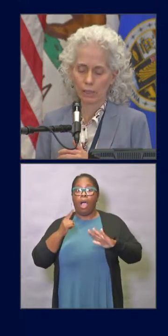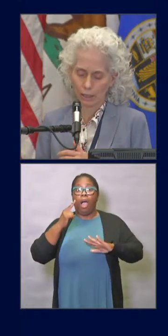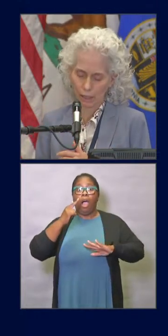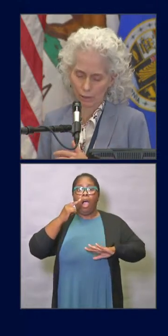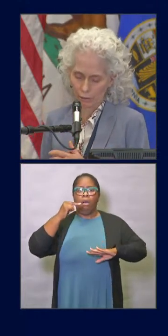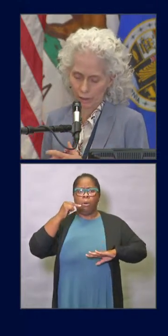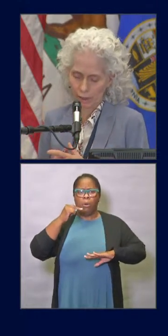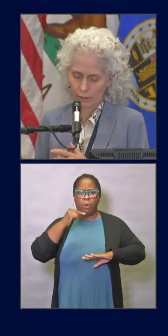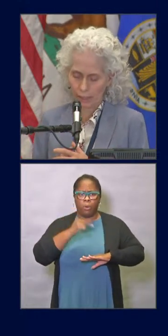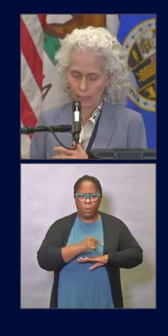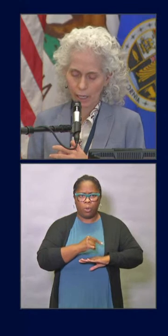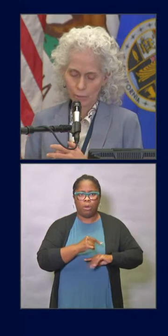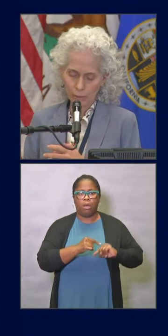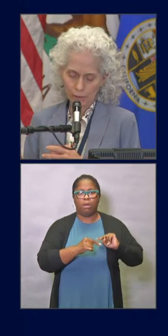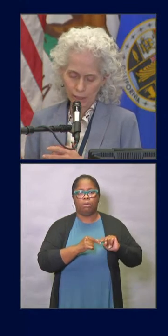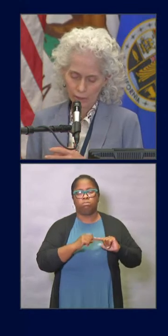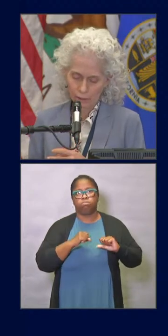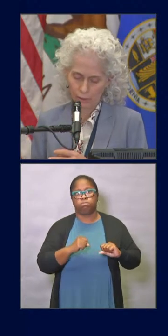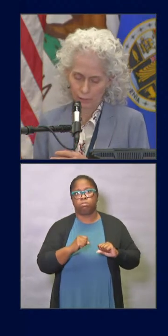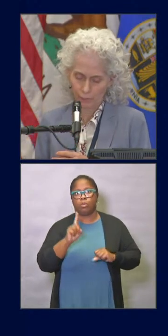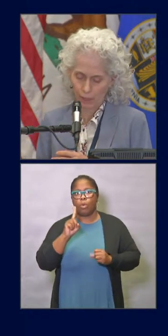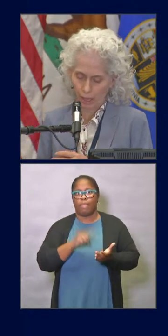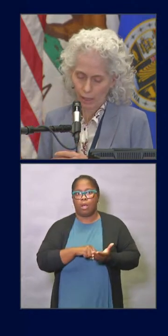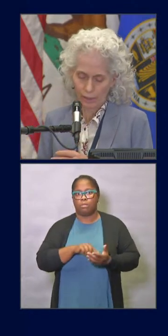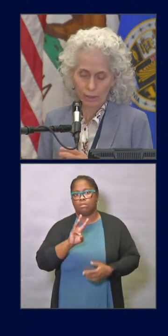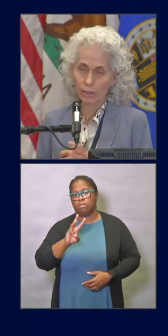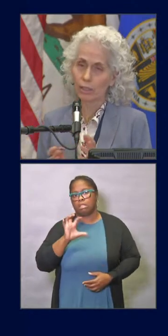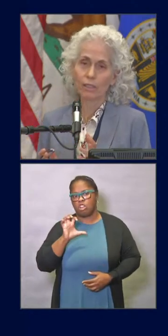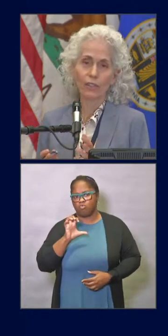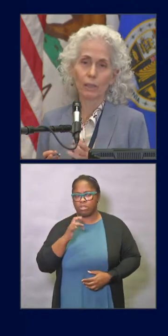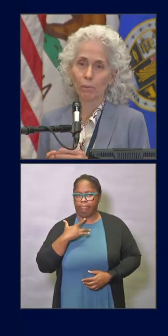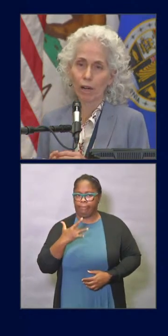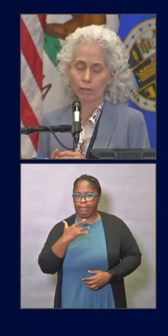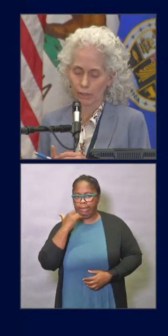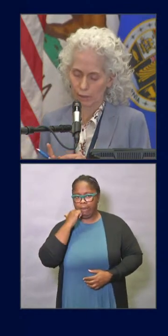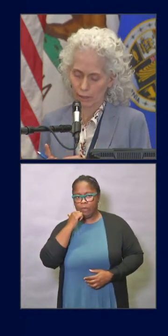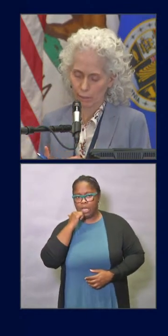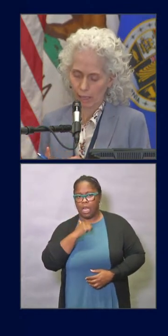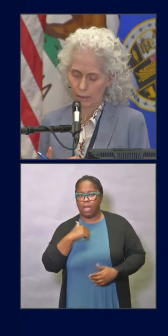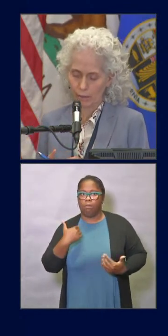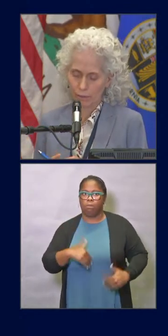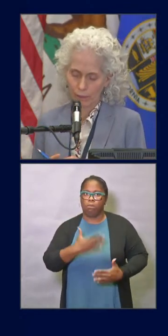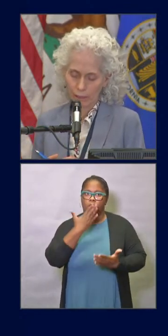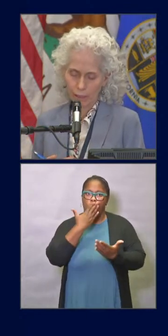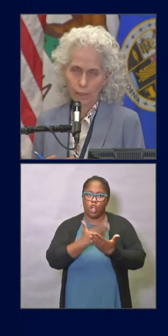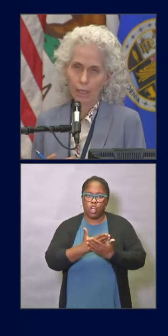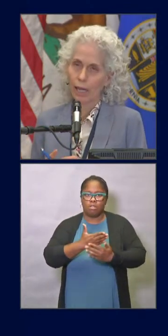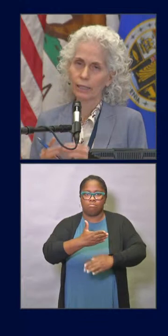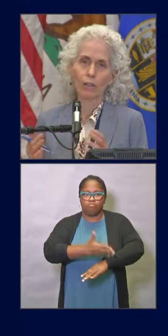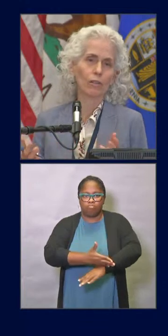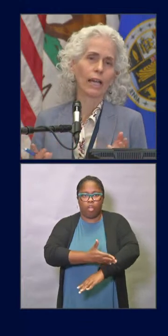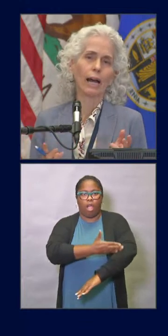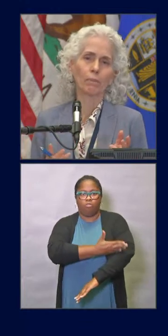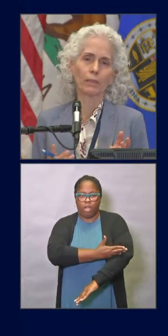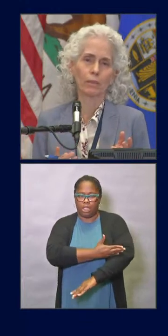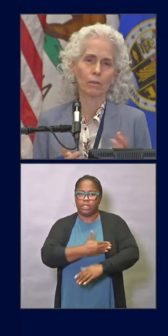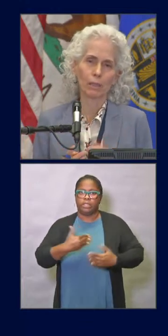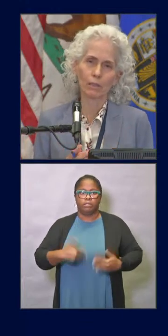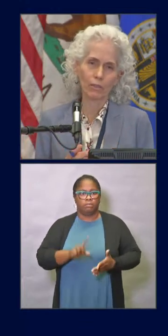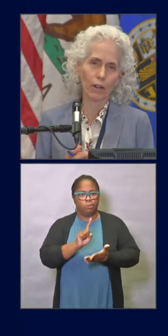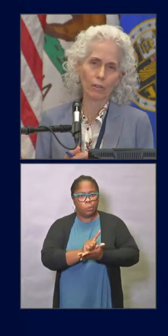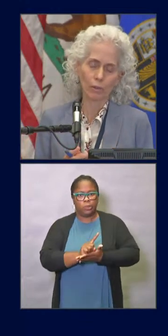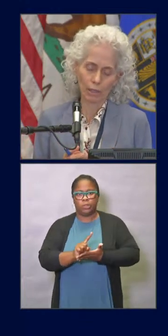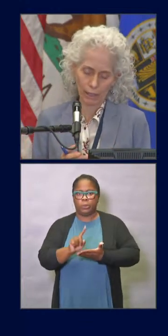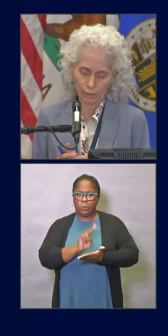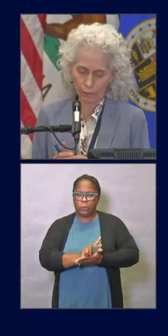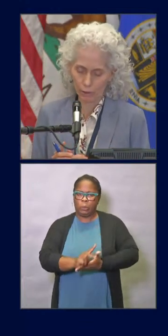about 1,600 daily hospitalizations. This is significant progress in a matter of weeks, and it only happened